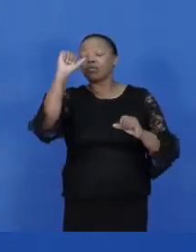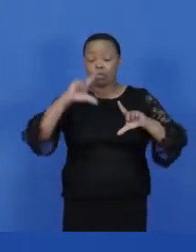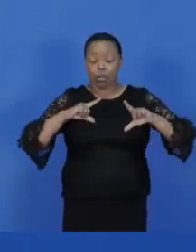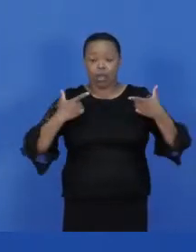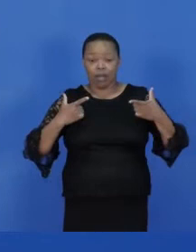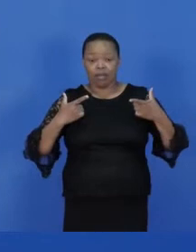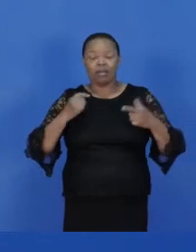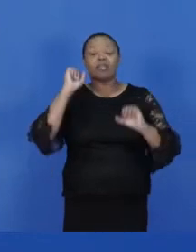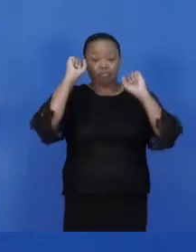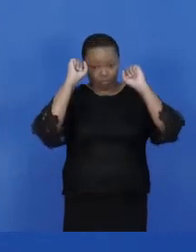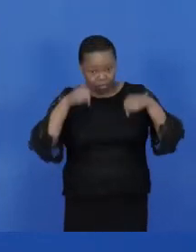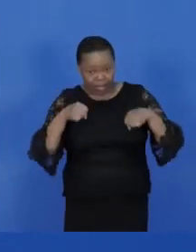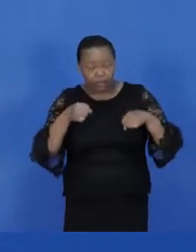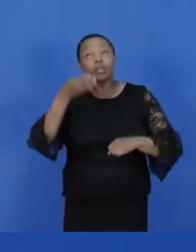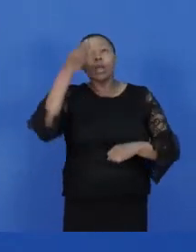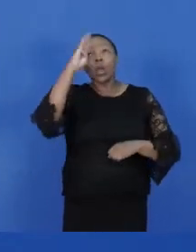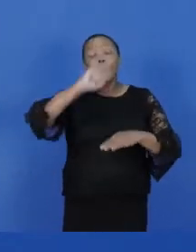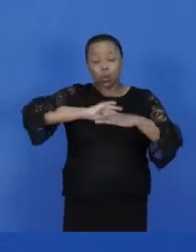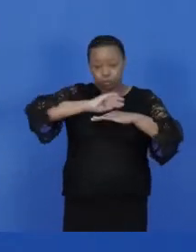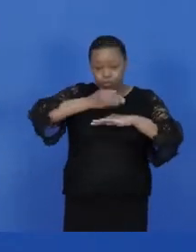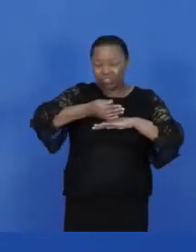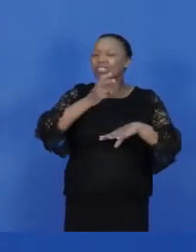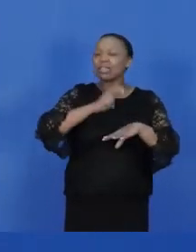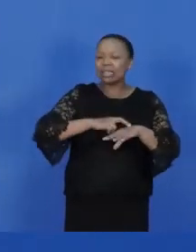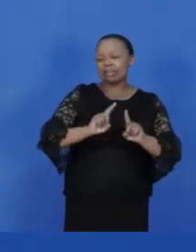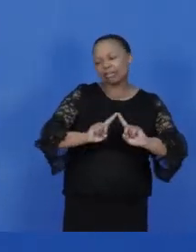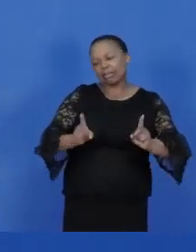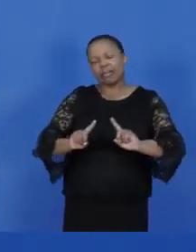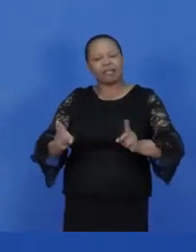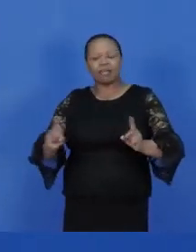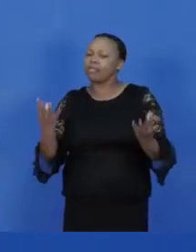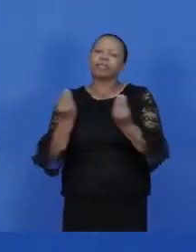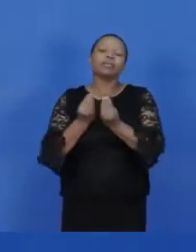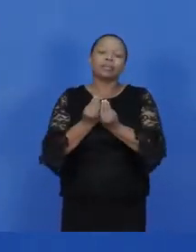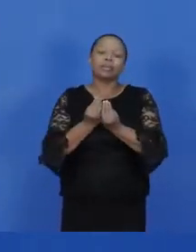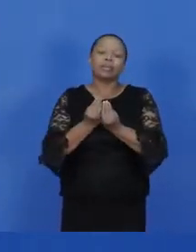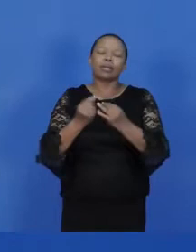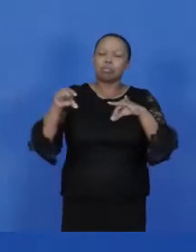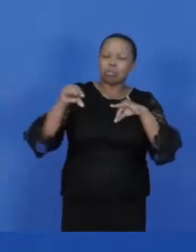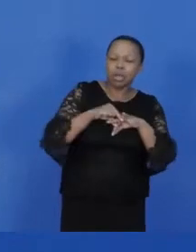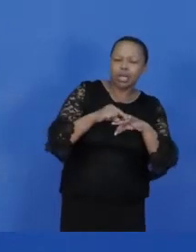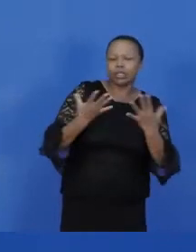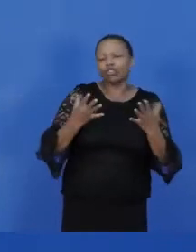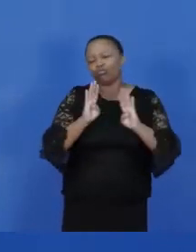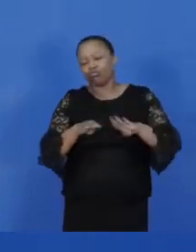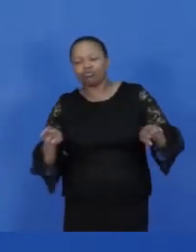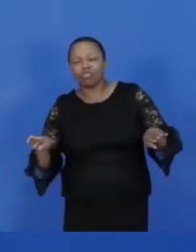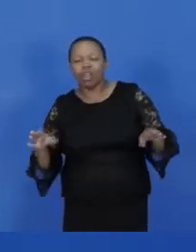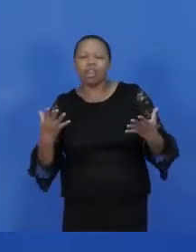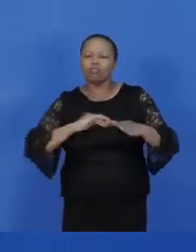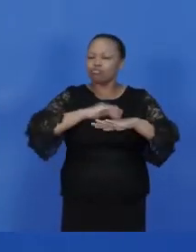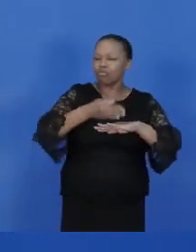life. Of course, we need the protection of the Lord over various things in our lives. We need God's protection over marriages. We need God's protection